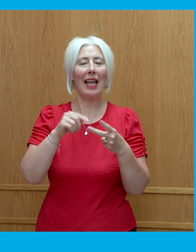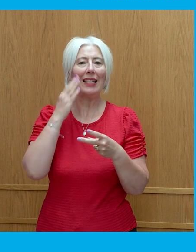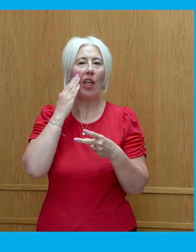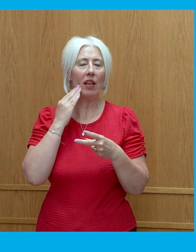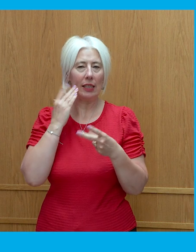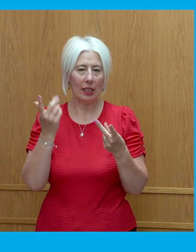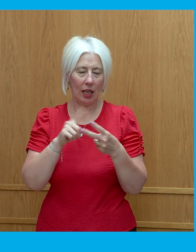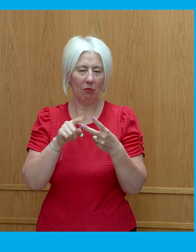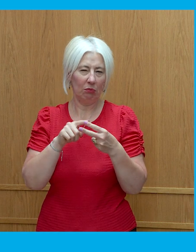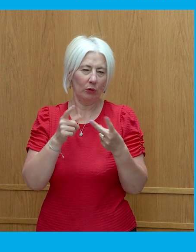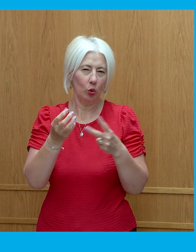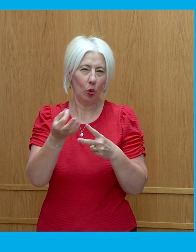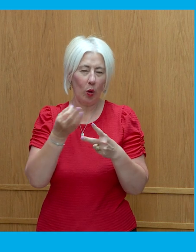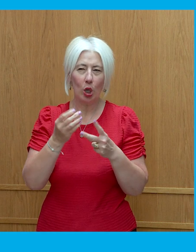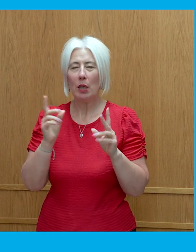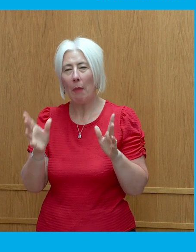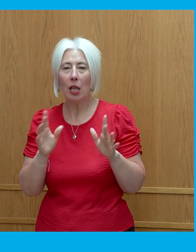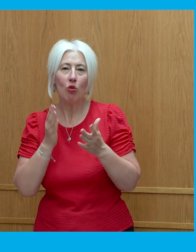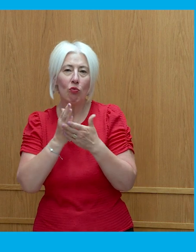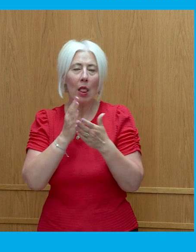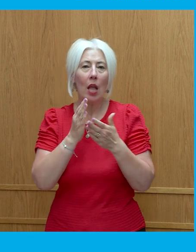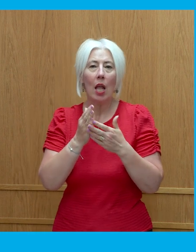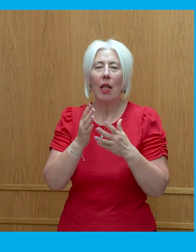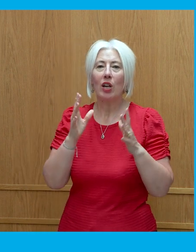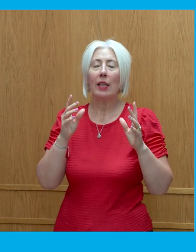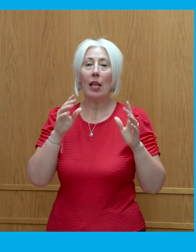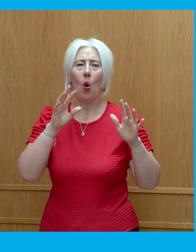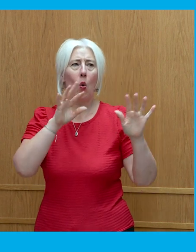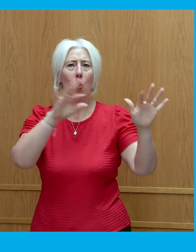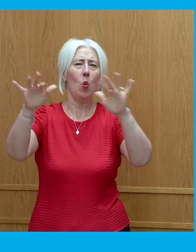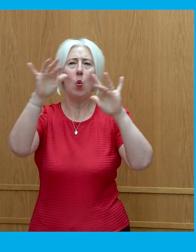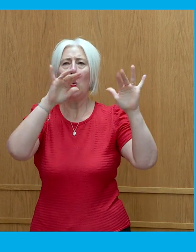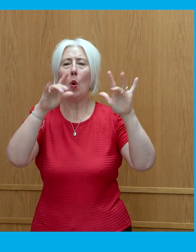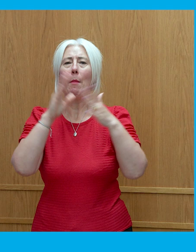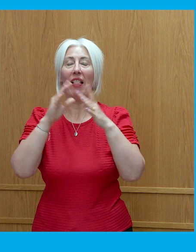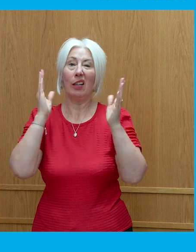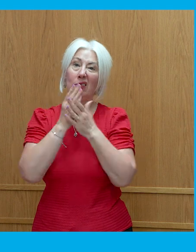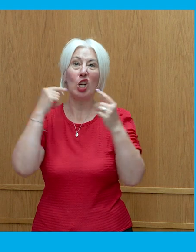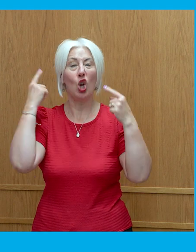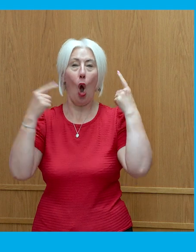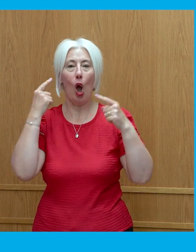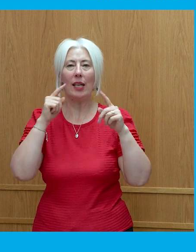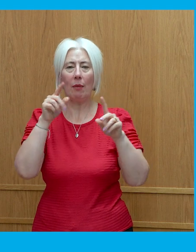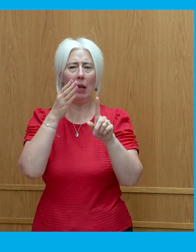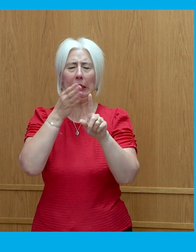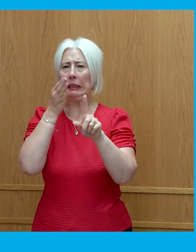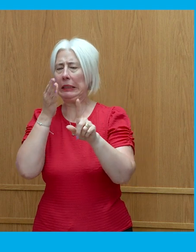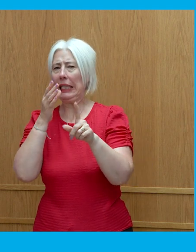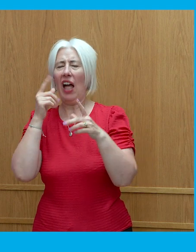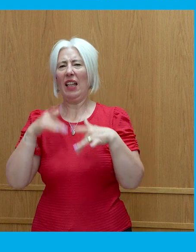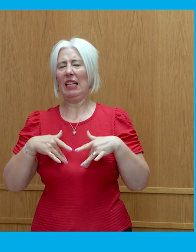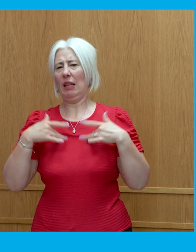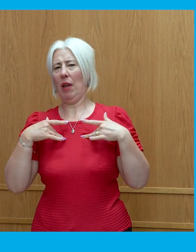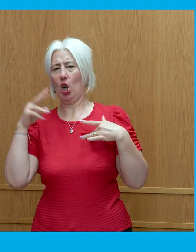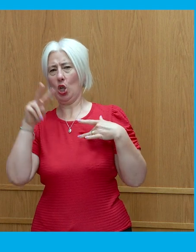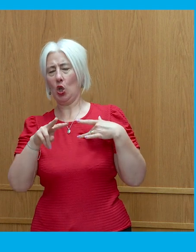in reality, you know, there's signal and there's noise. And I think the signal, I think it's going to be the perceptions of the